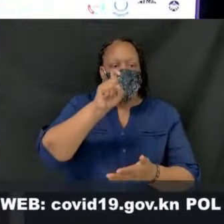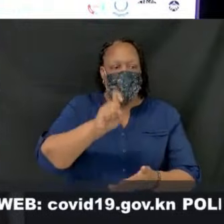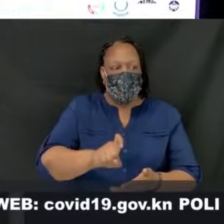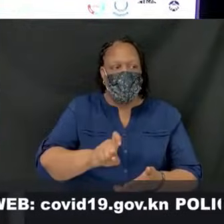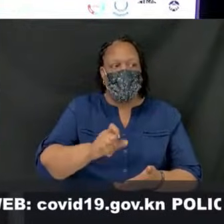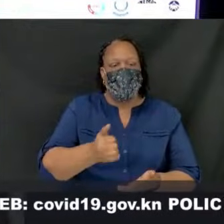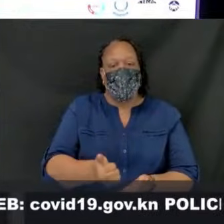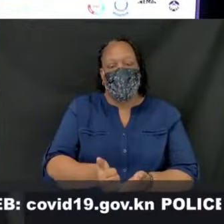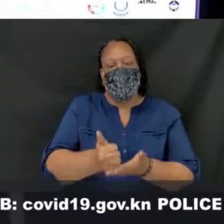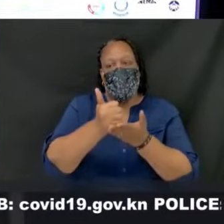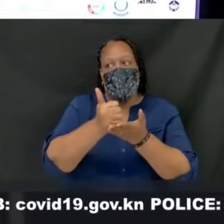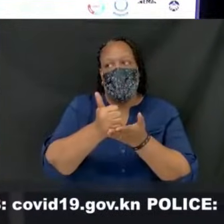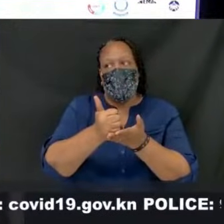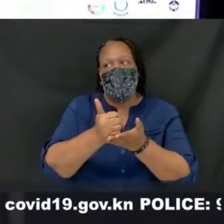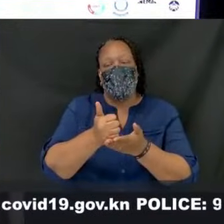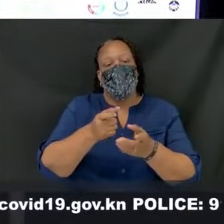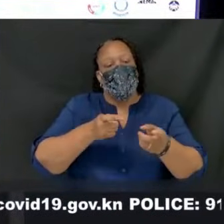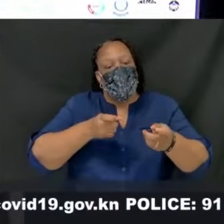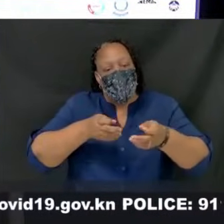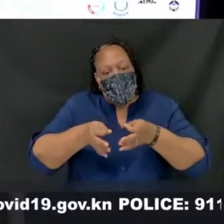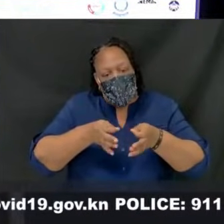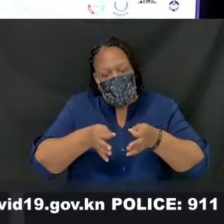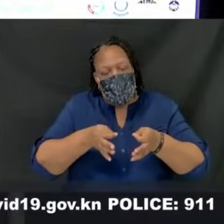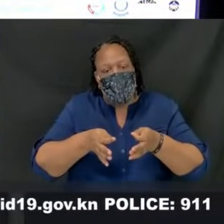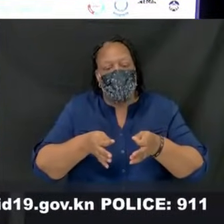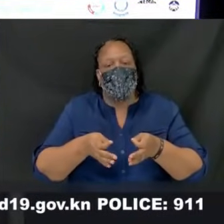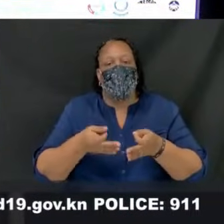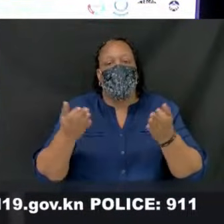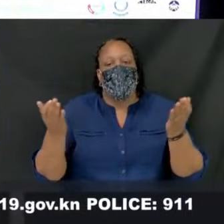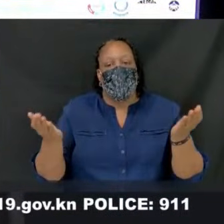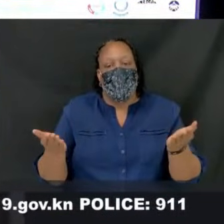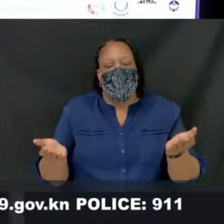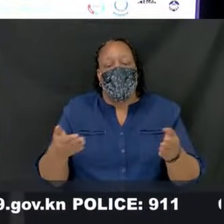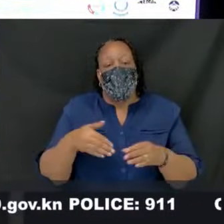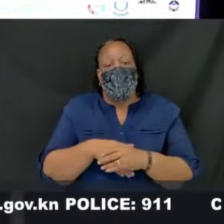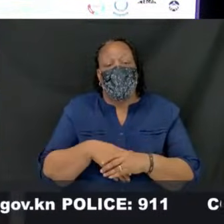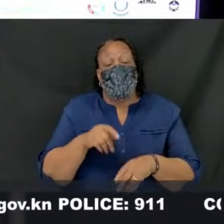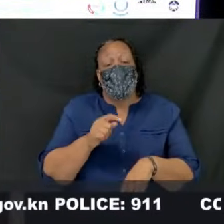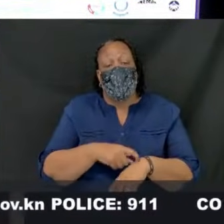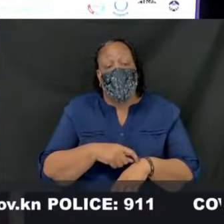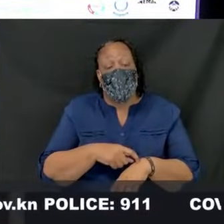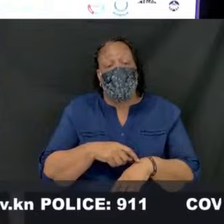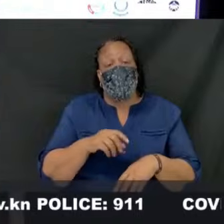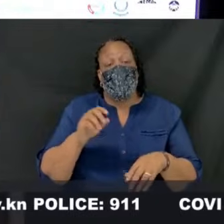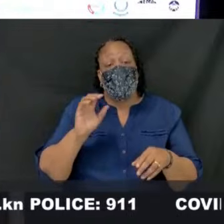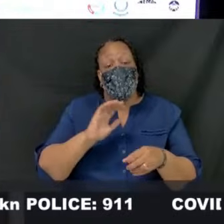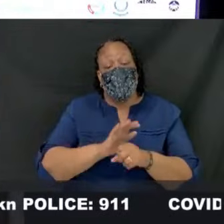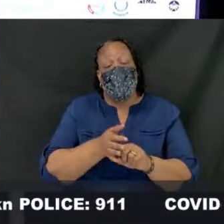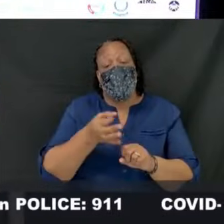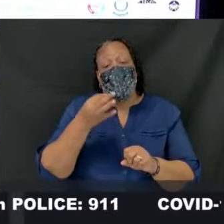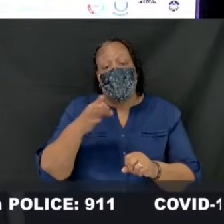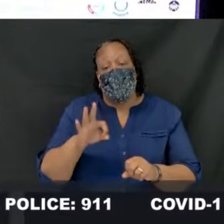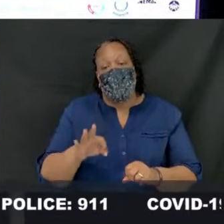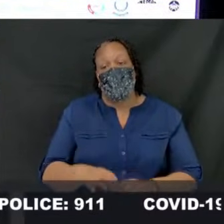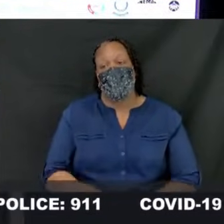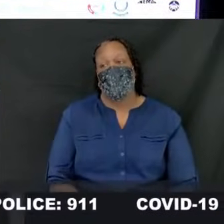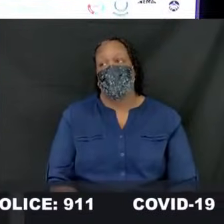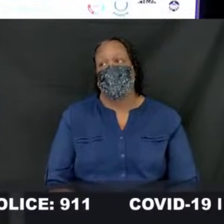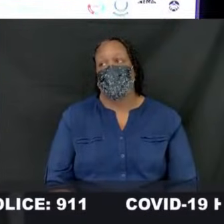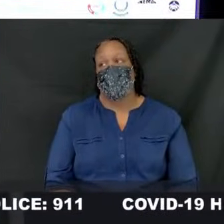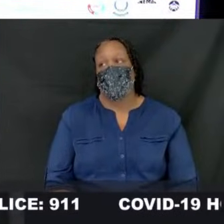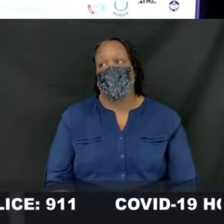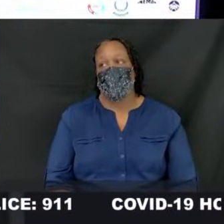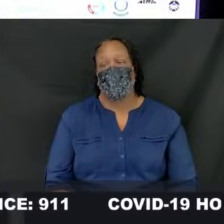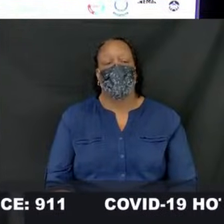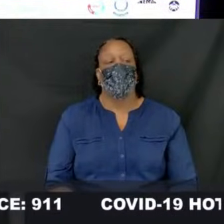to help you to manage in this time of the pandemic. So we thank you very much. I want to